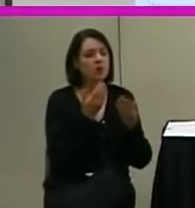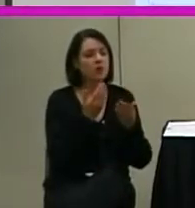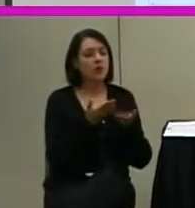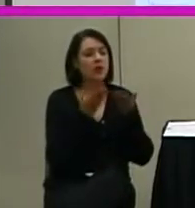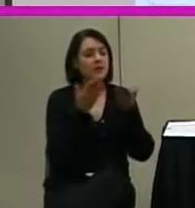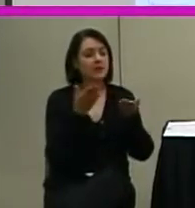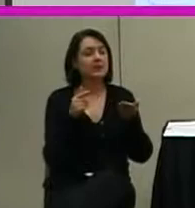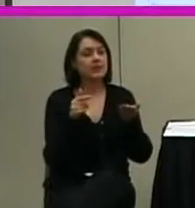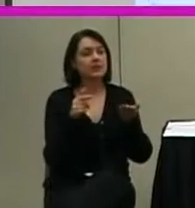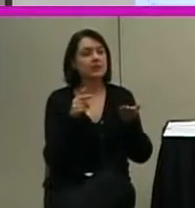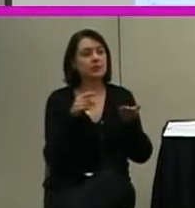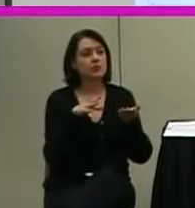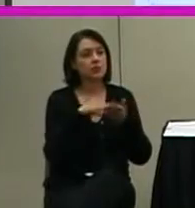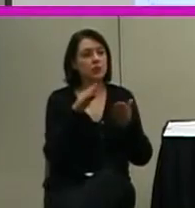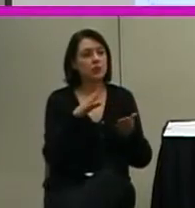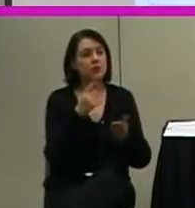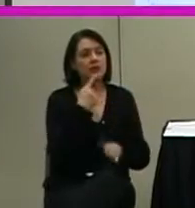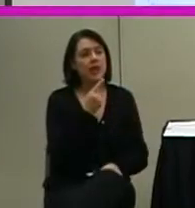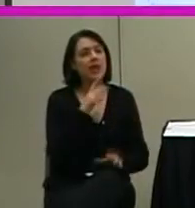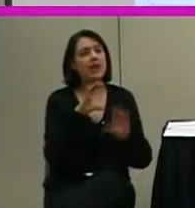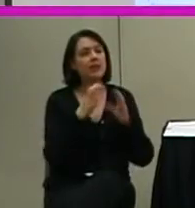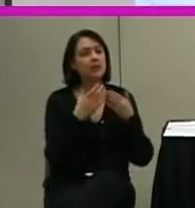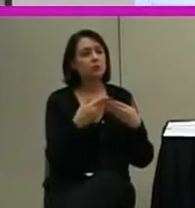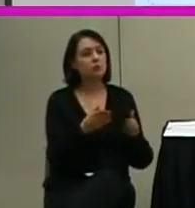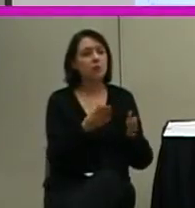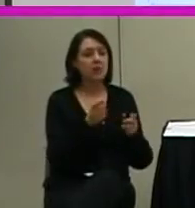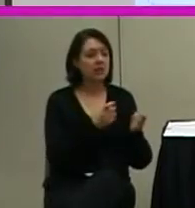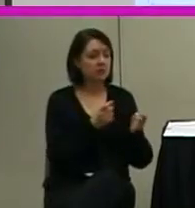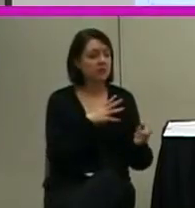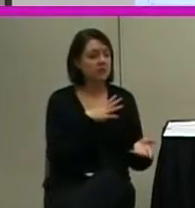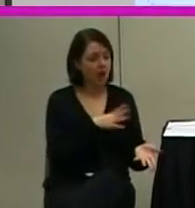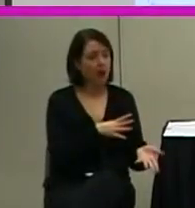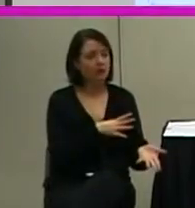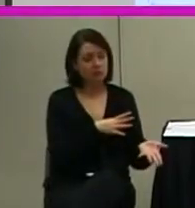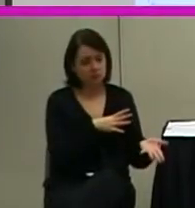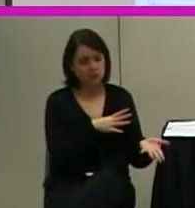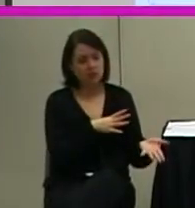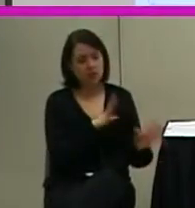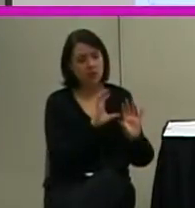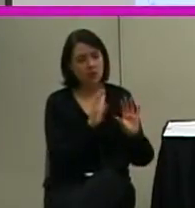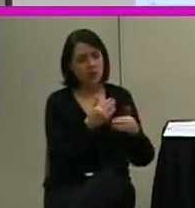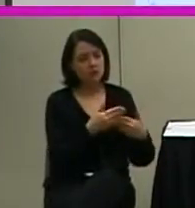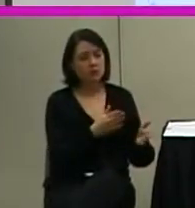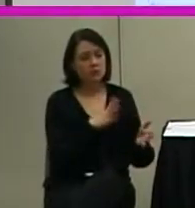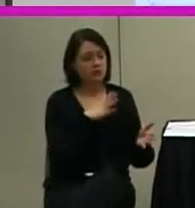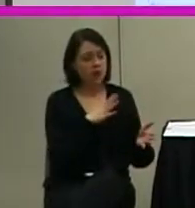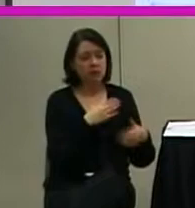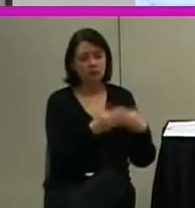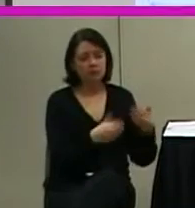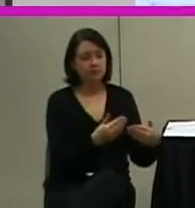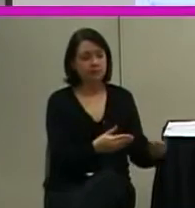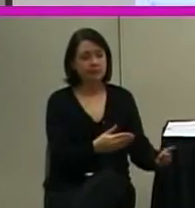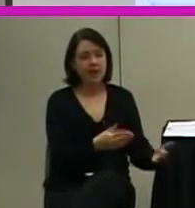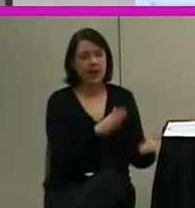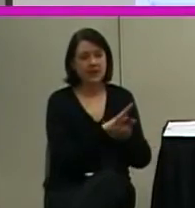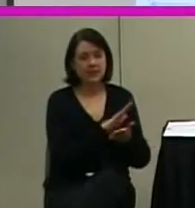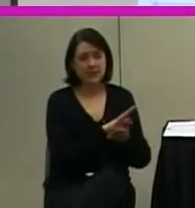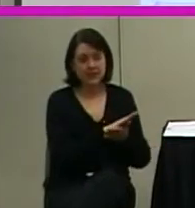and we say classroom management is okay. You know, things in the classroom are working all right.